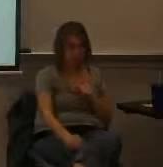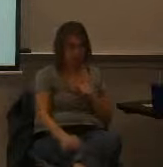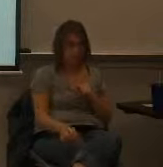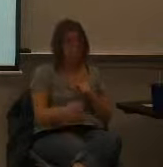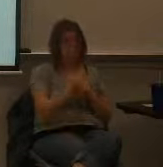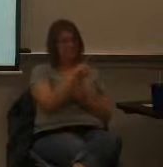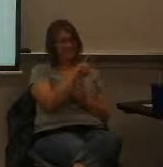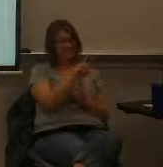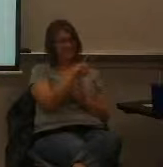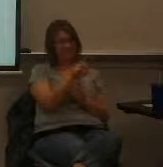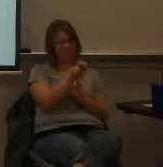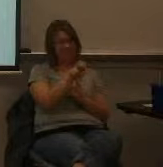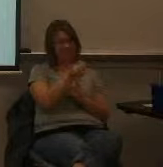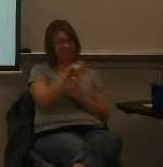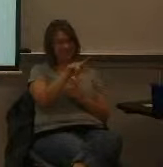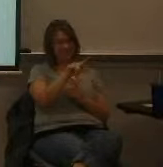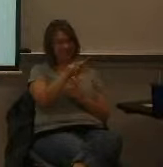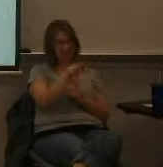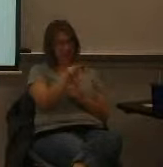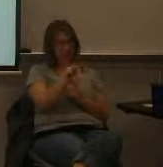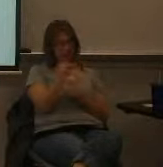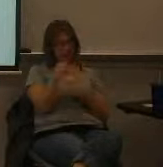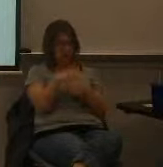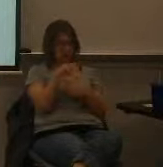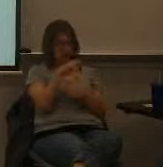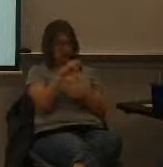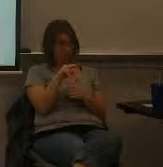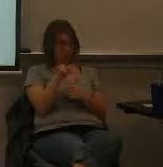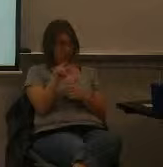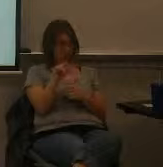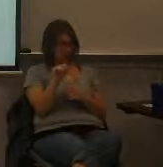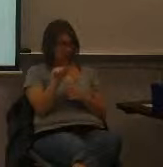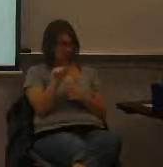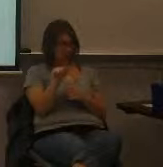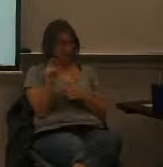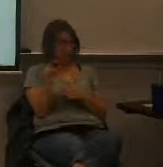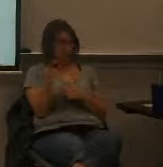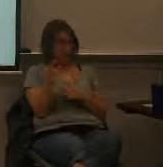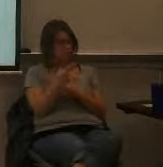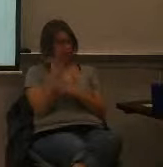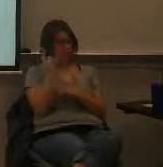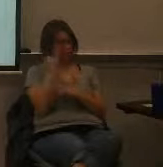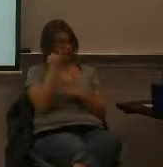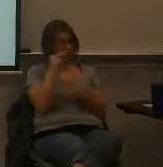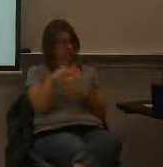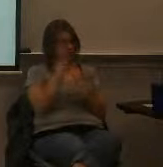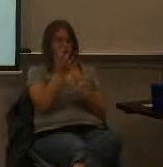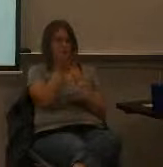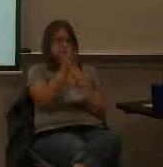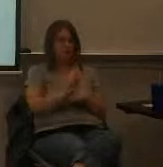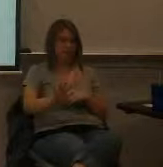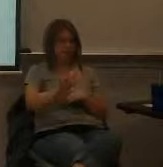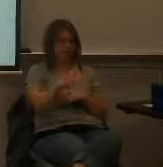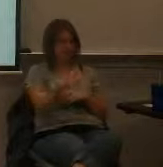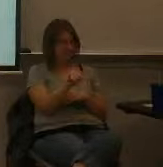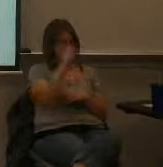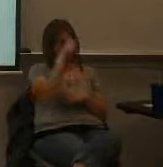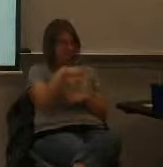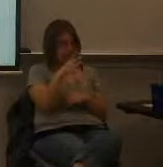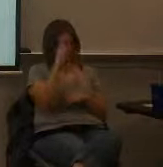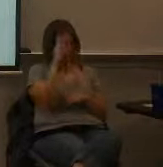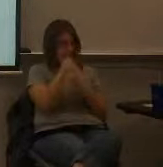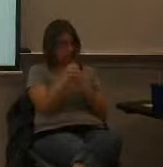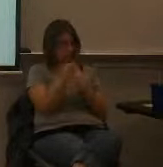by Dave Tillman up in Minnesota to look at this as grasslands. And Tillman's the same guy that actually came up with